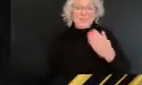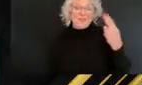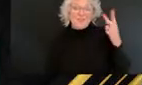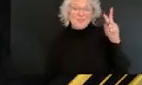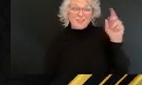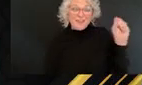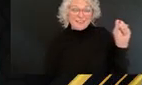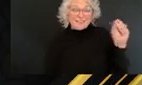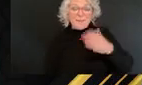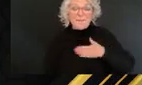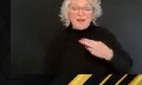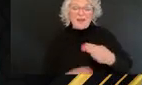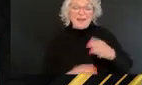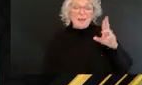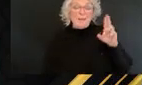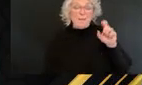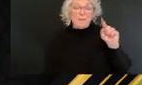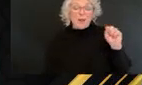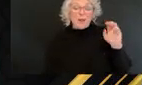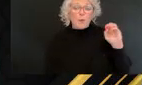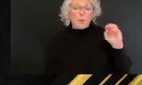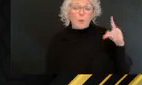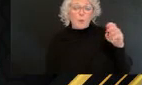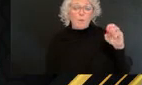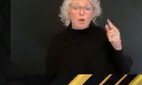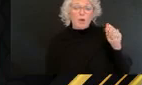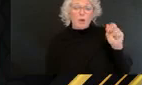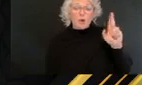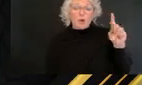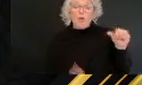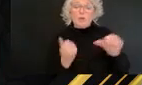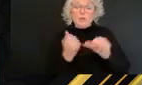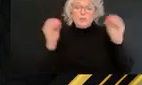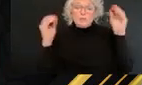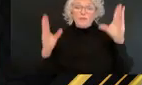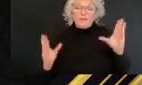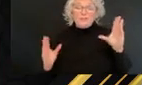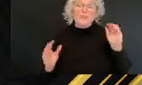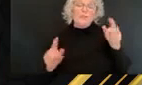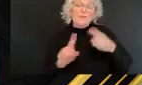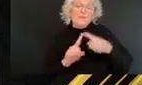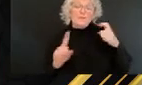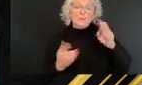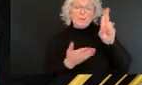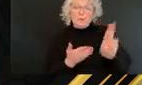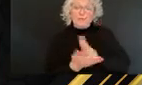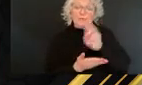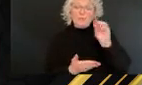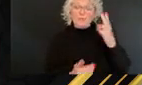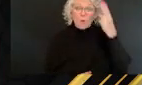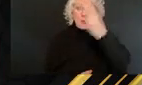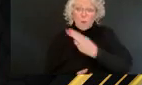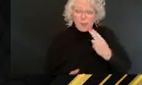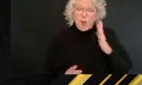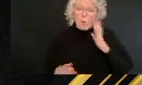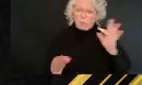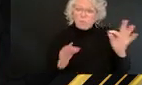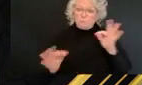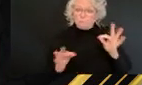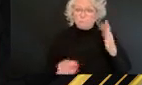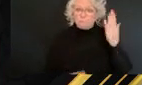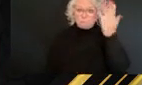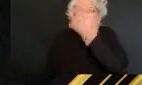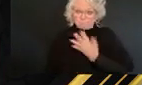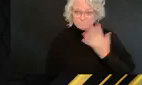Thank you, Helen Keller Services. My name is Brett Oppegard. I'm an associate professor at the University of Hawaii. I'm going to begin with